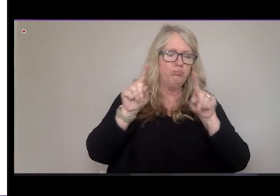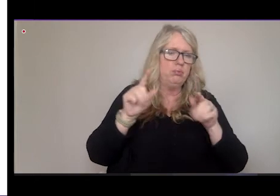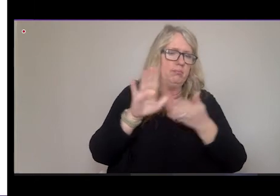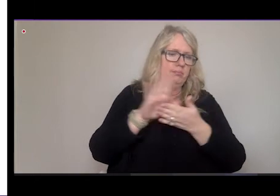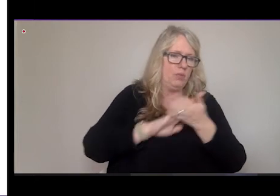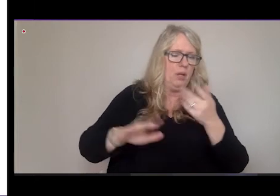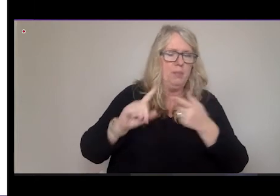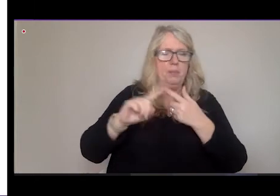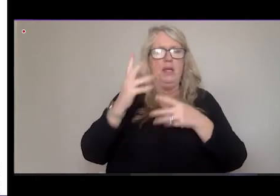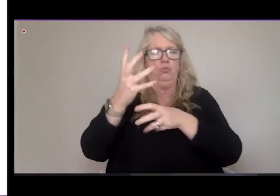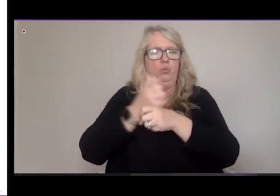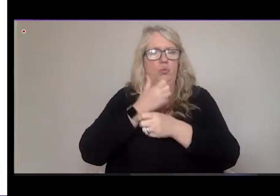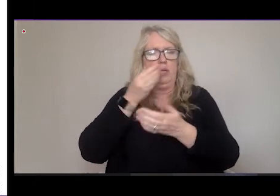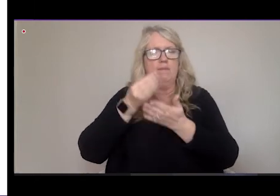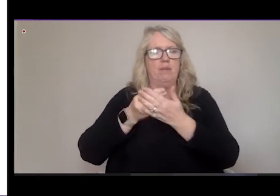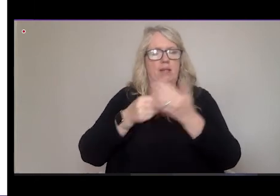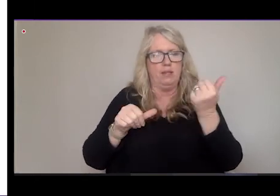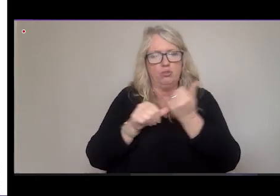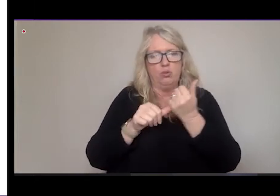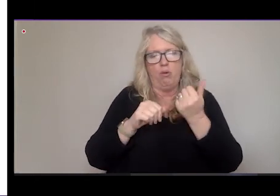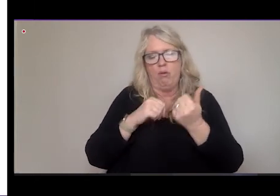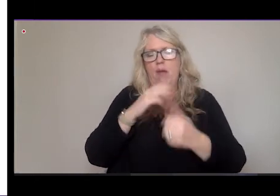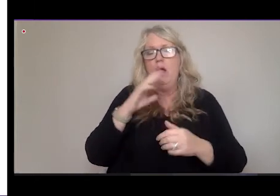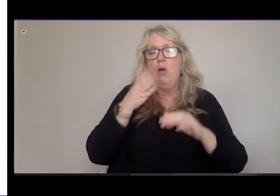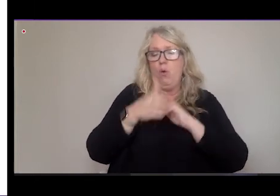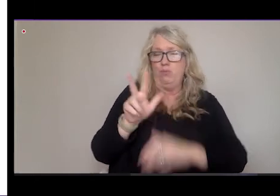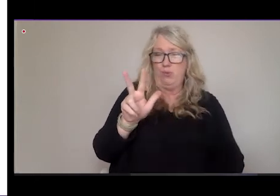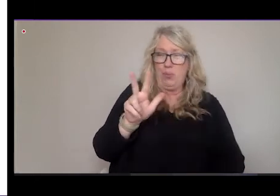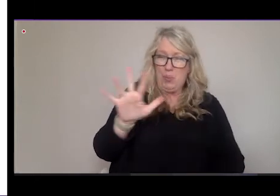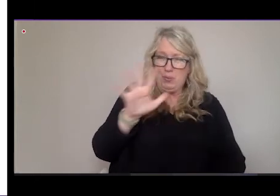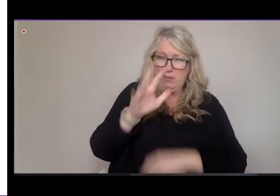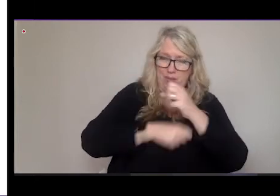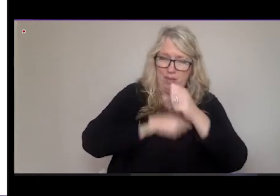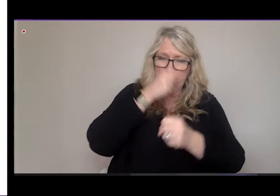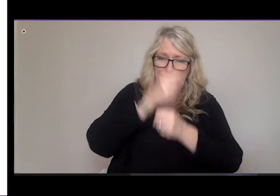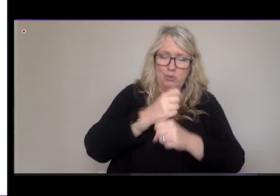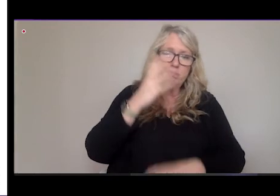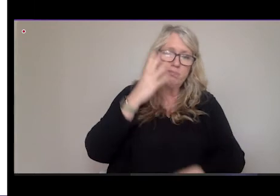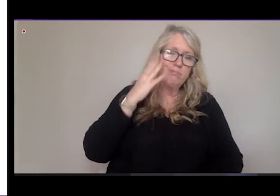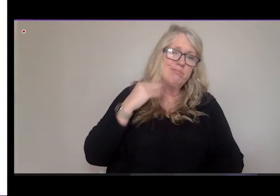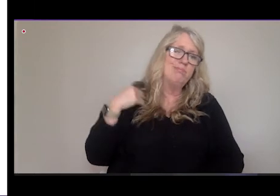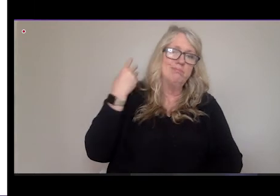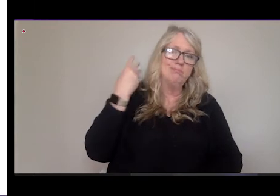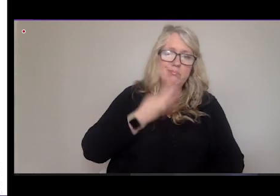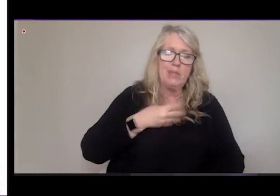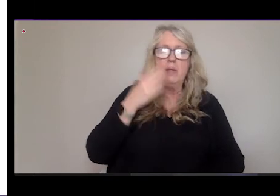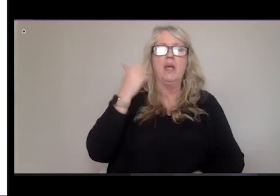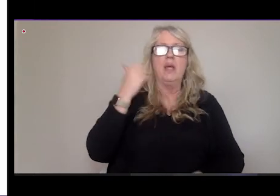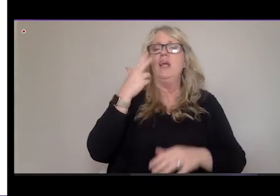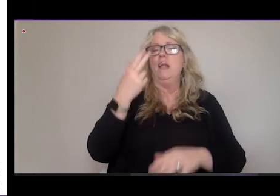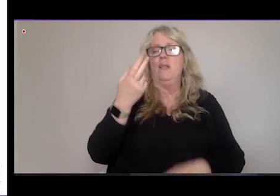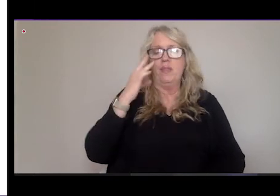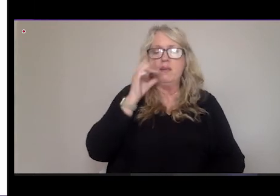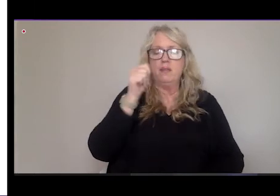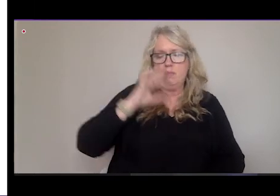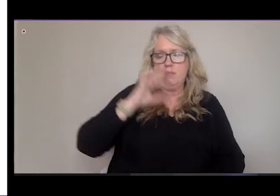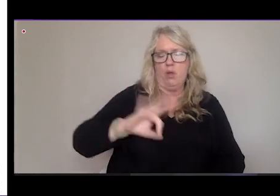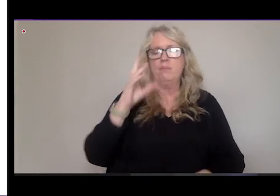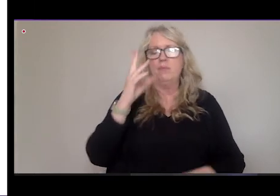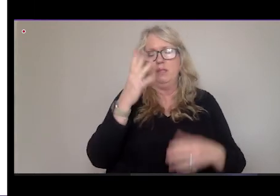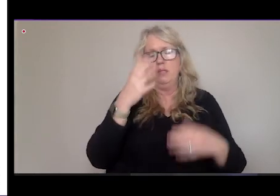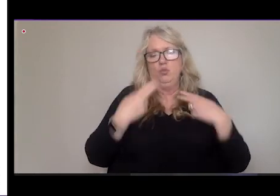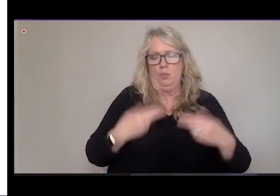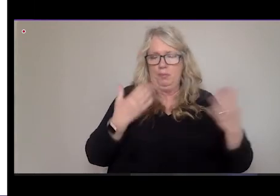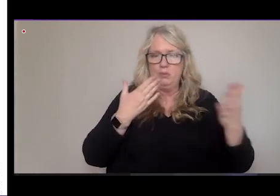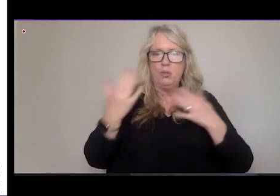disabilities to attend college and secure financial aid. She has over 35 years of experience in the nonprofit human